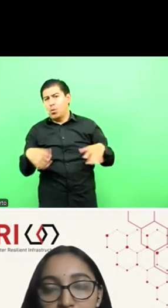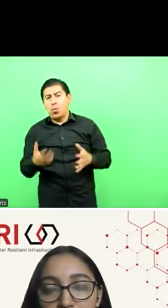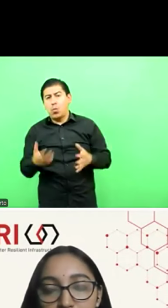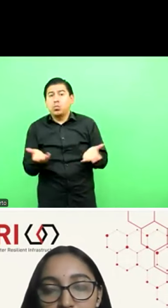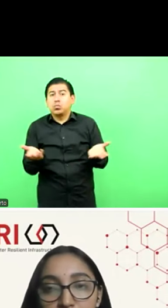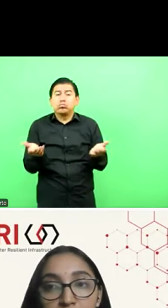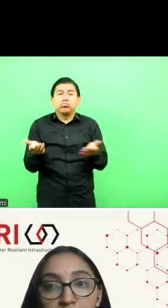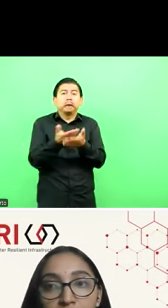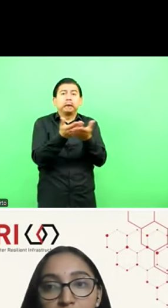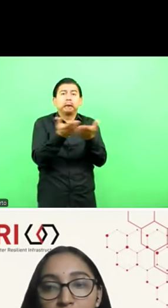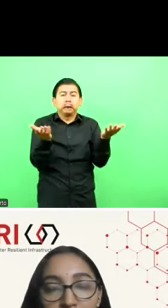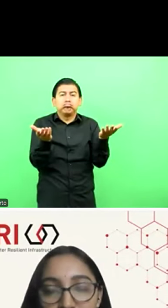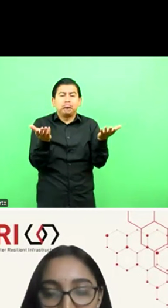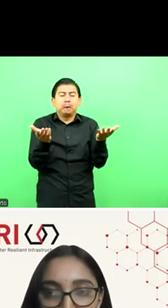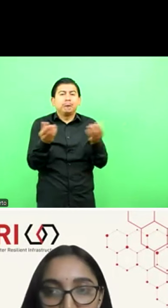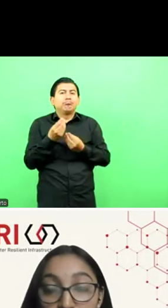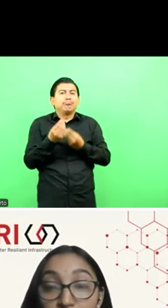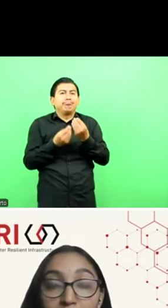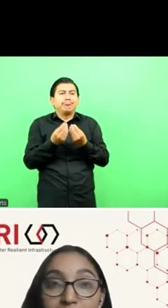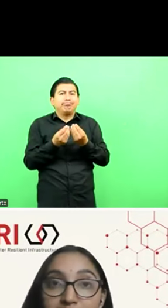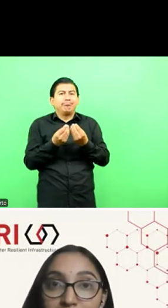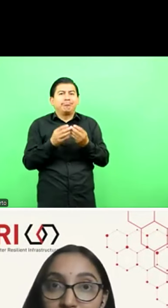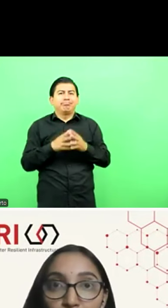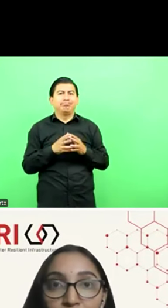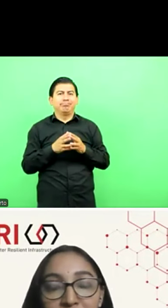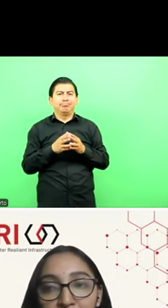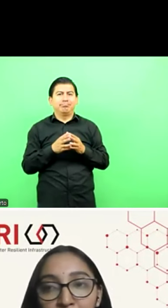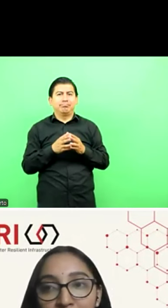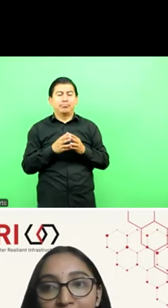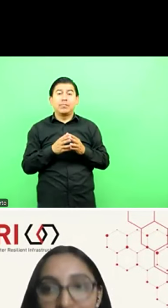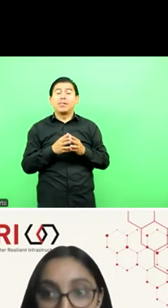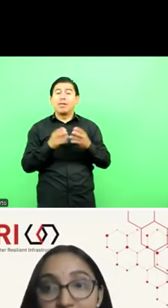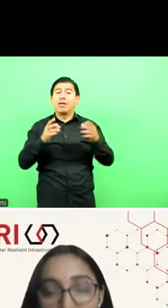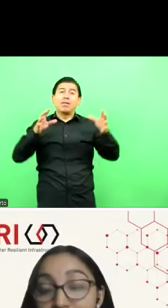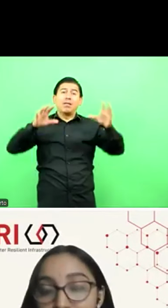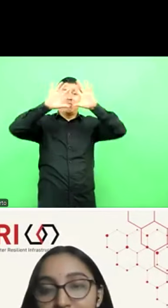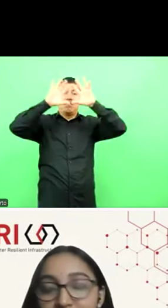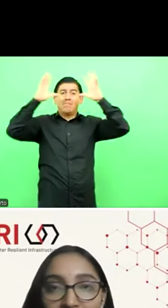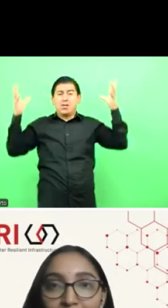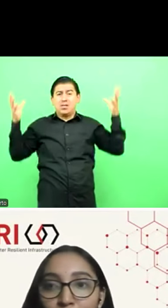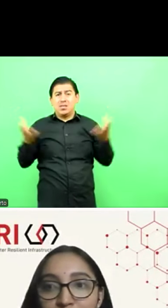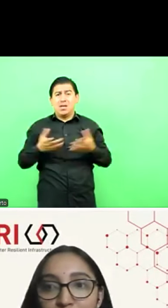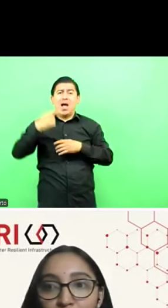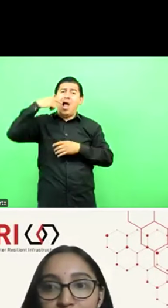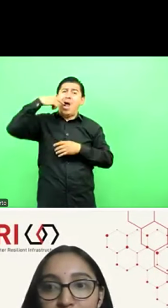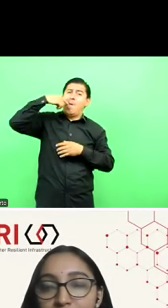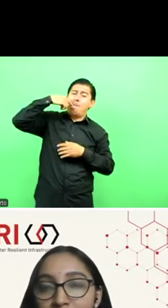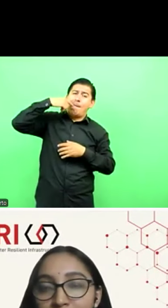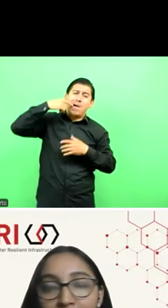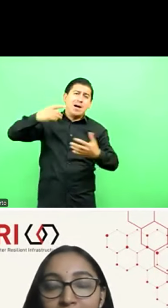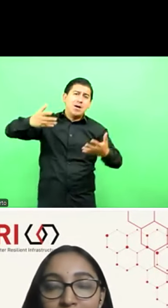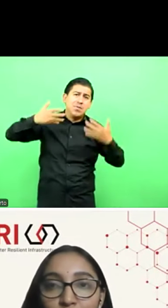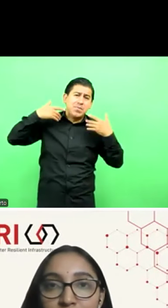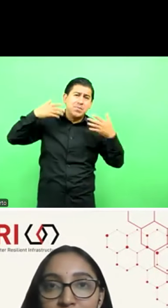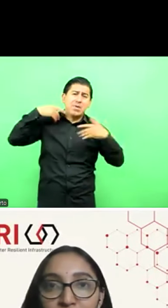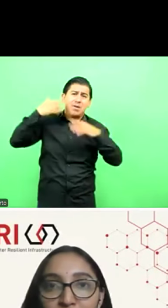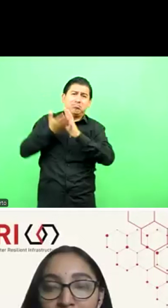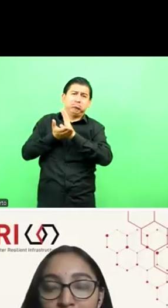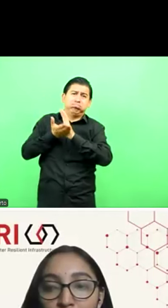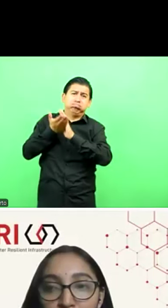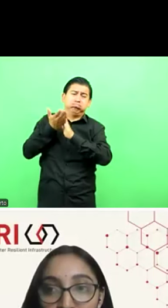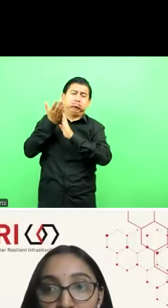marked the highest, the warmest year on record, and this year, Jan also was the 19th